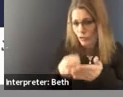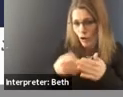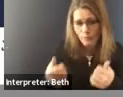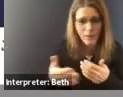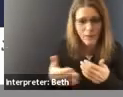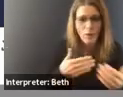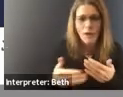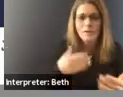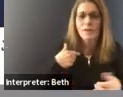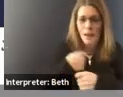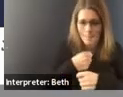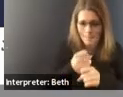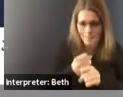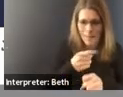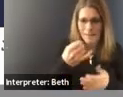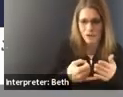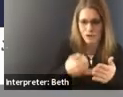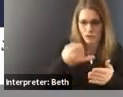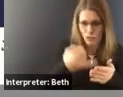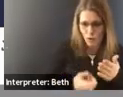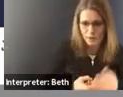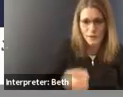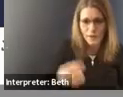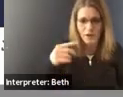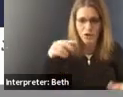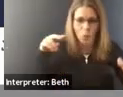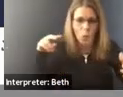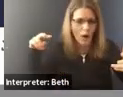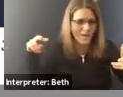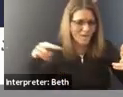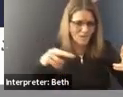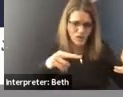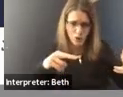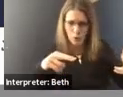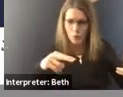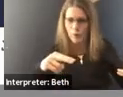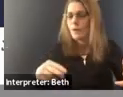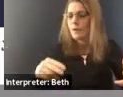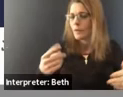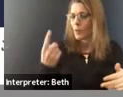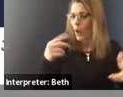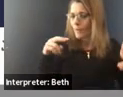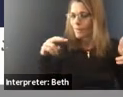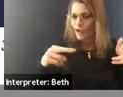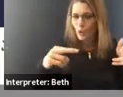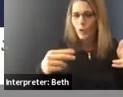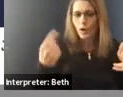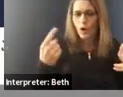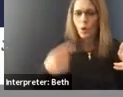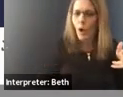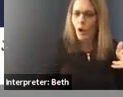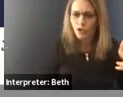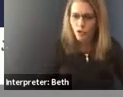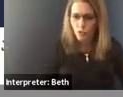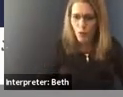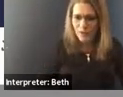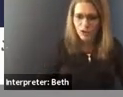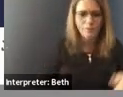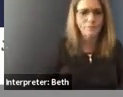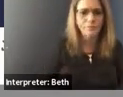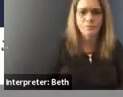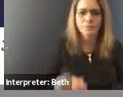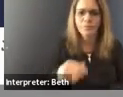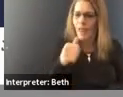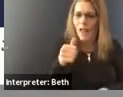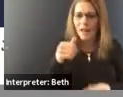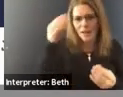view. It's one direction. And I haven't thought about anything else. No top view,